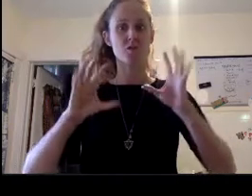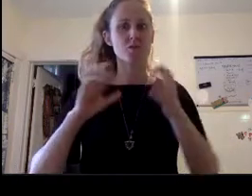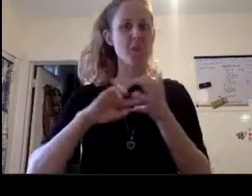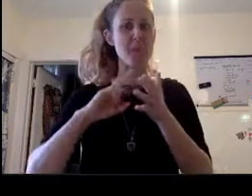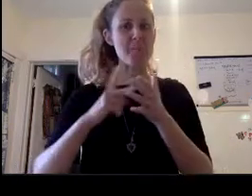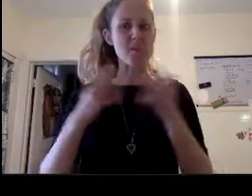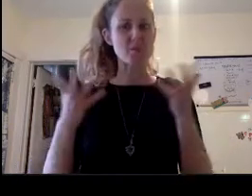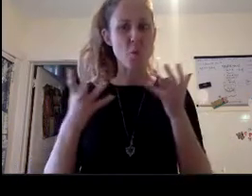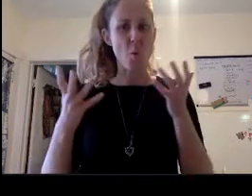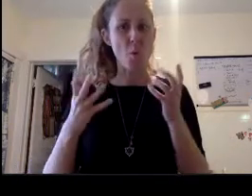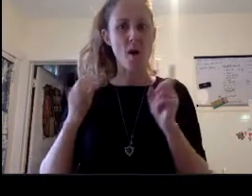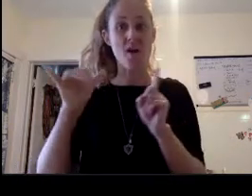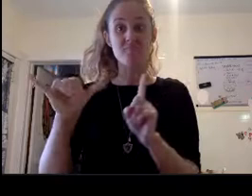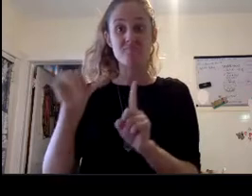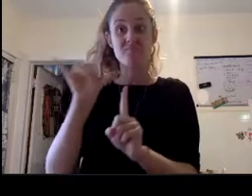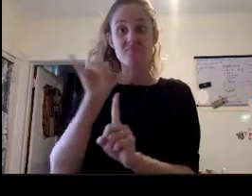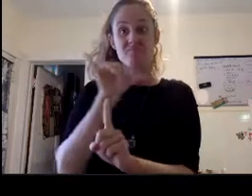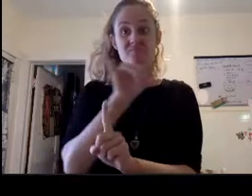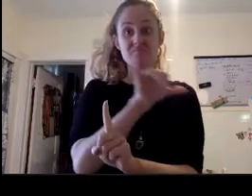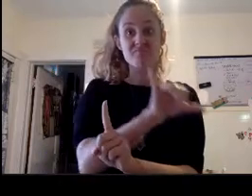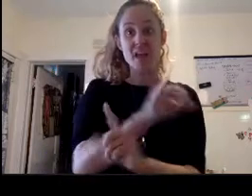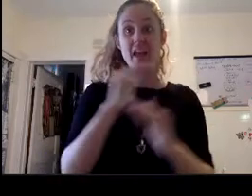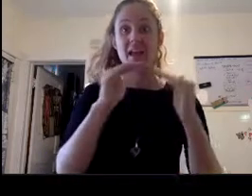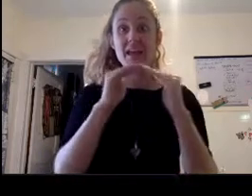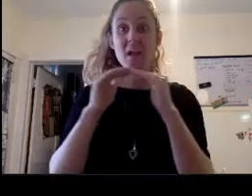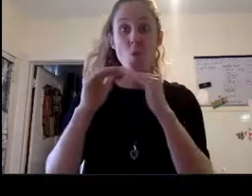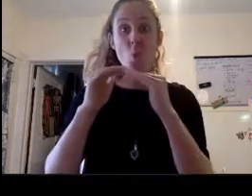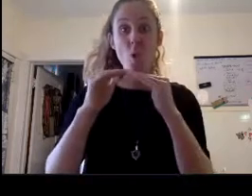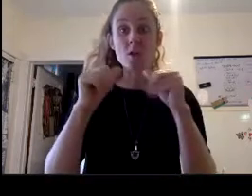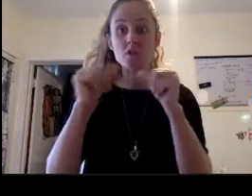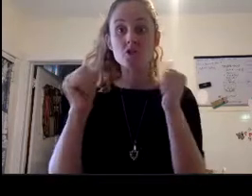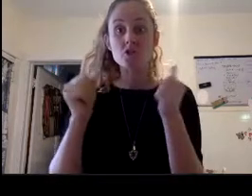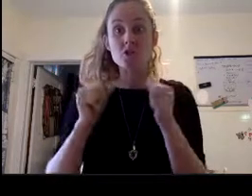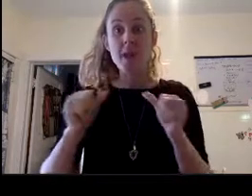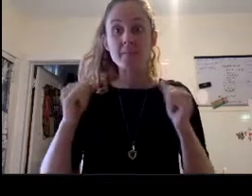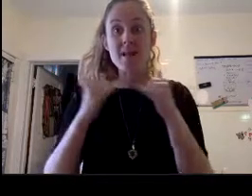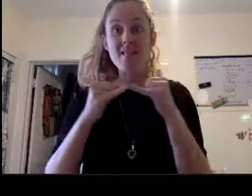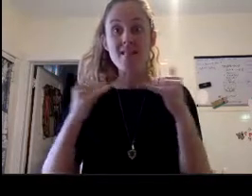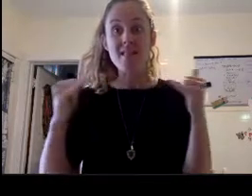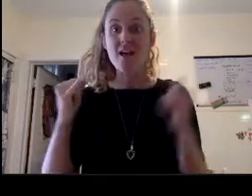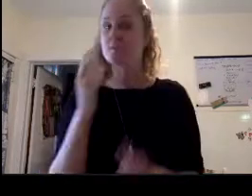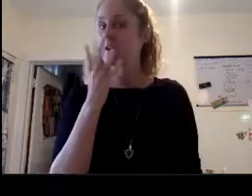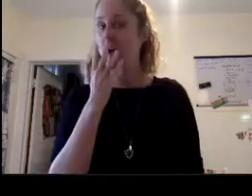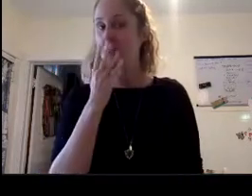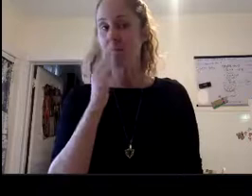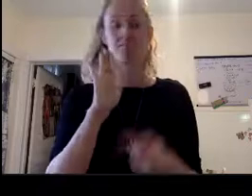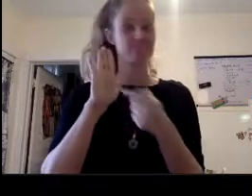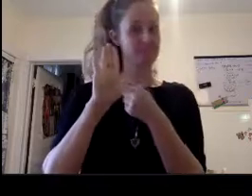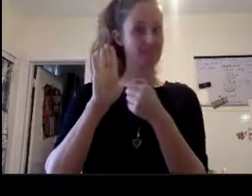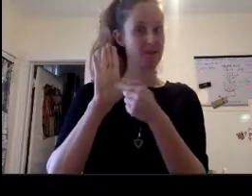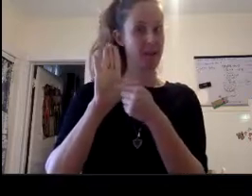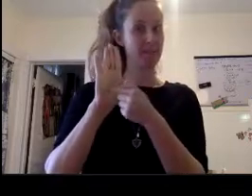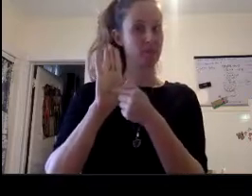left side in shapes, lines, and colors. Here are examples of